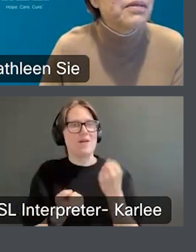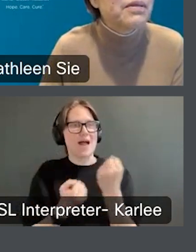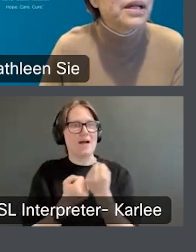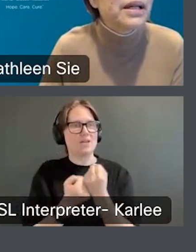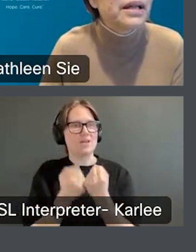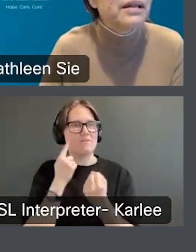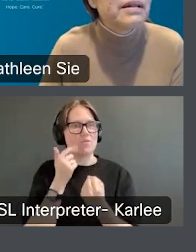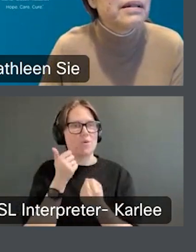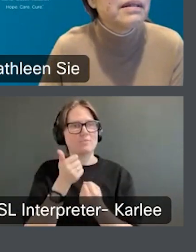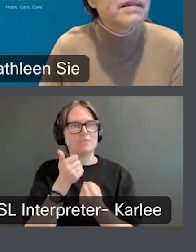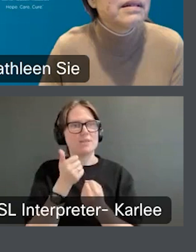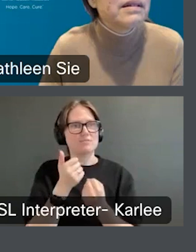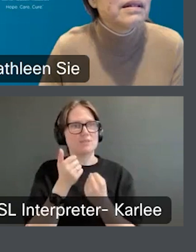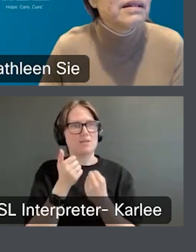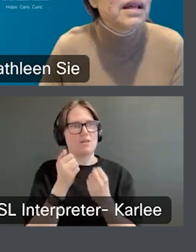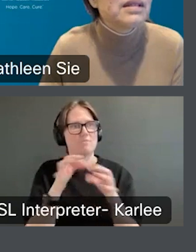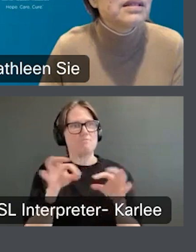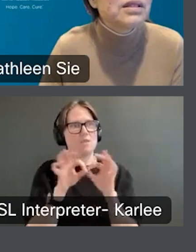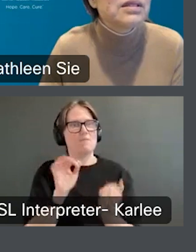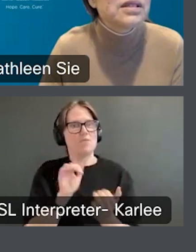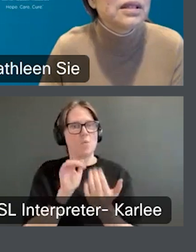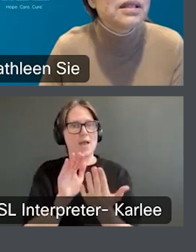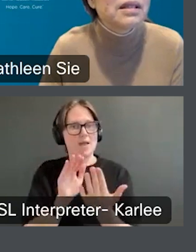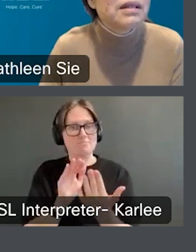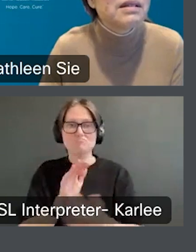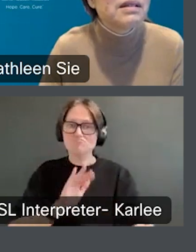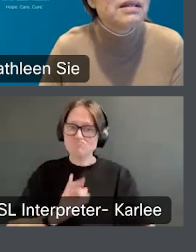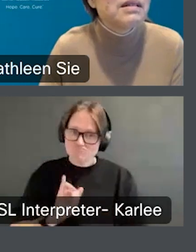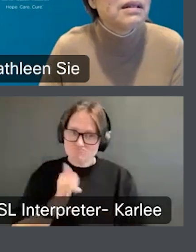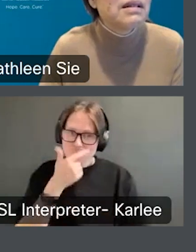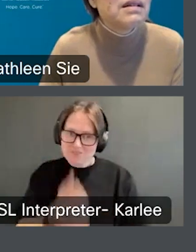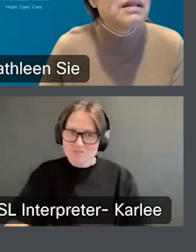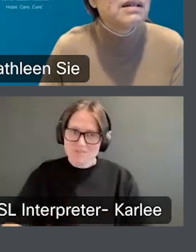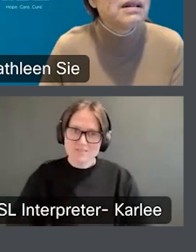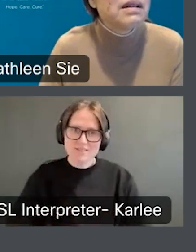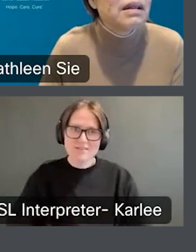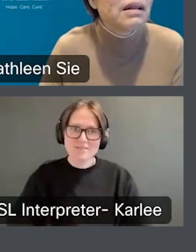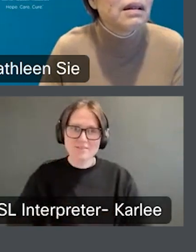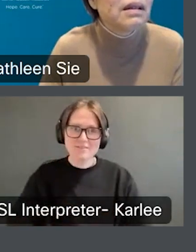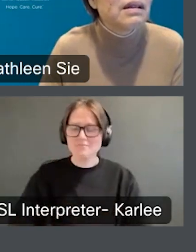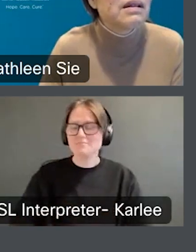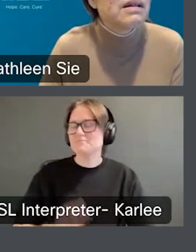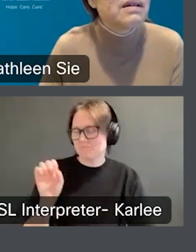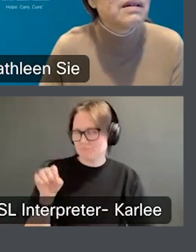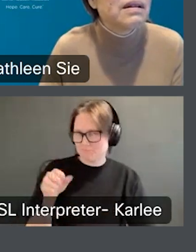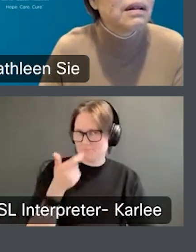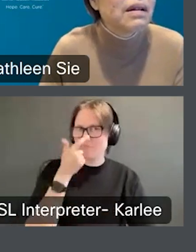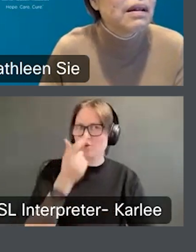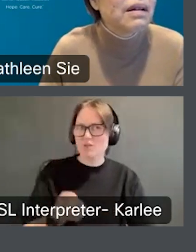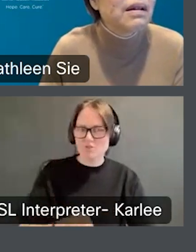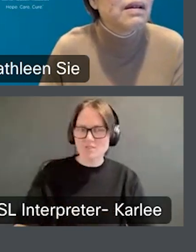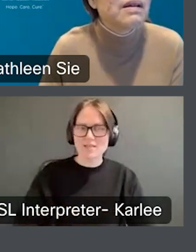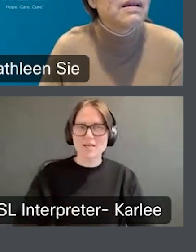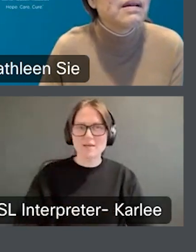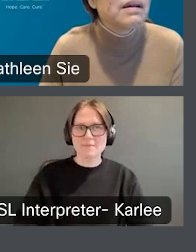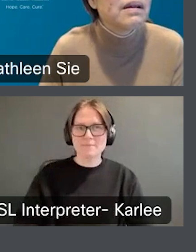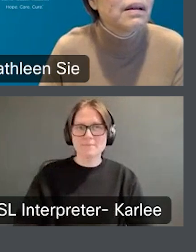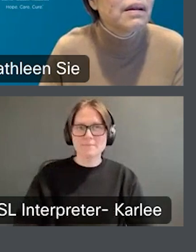meaningful way. That's interesting. It's very interesting, and I